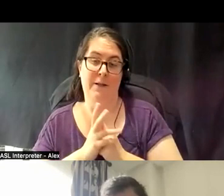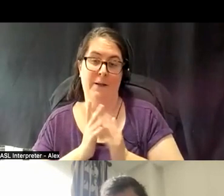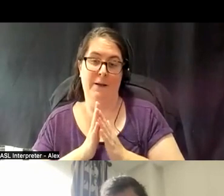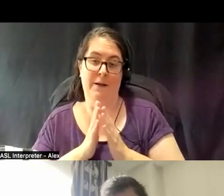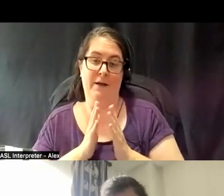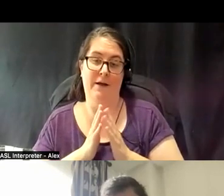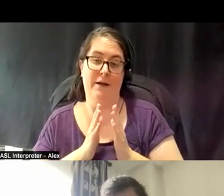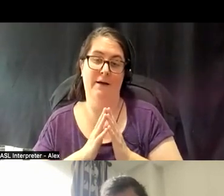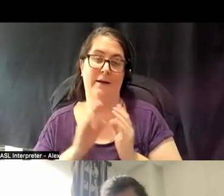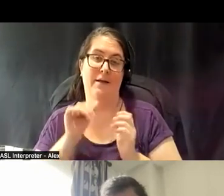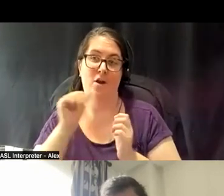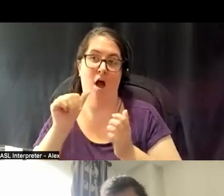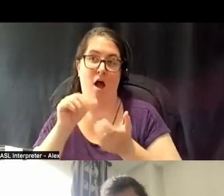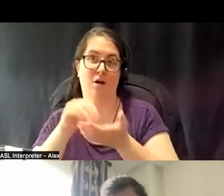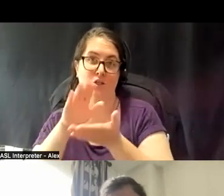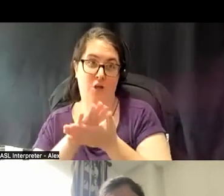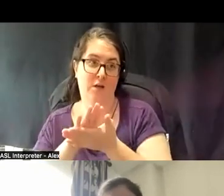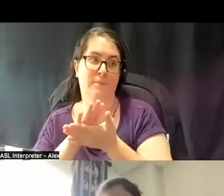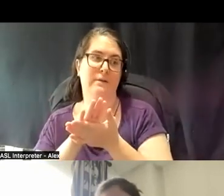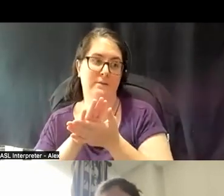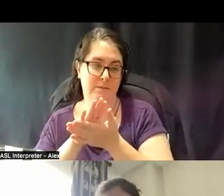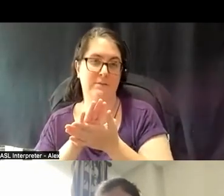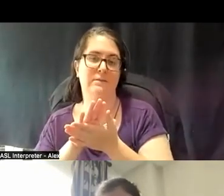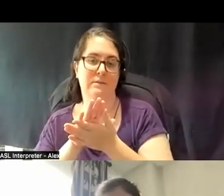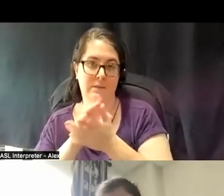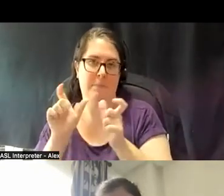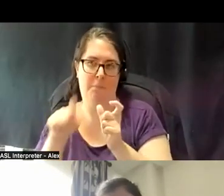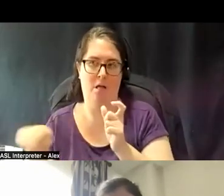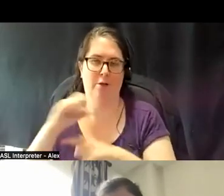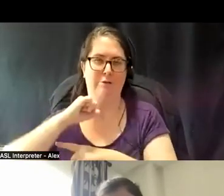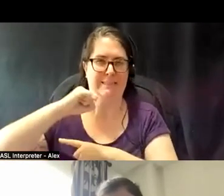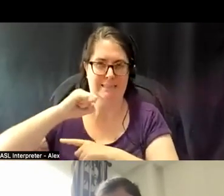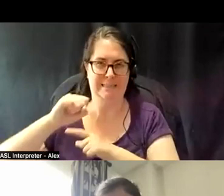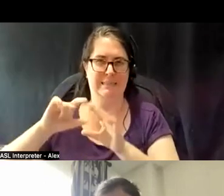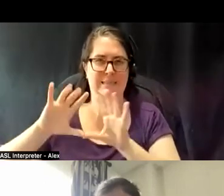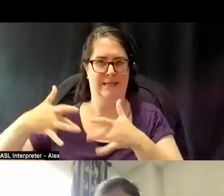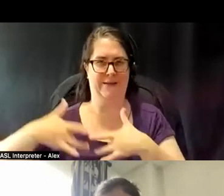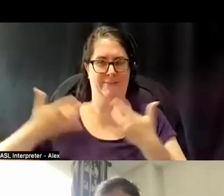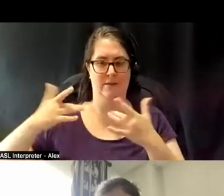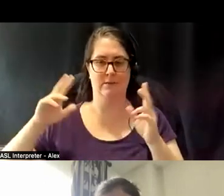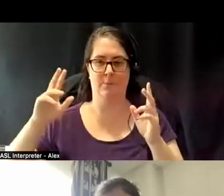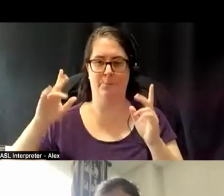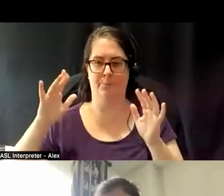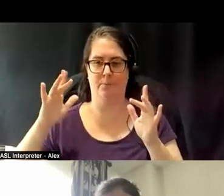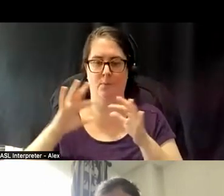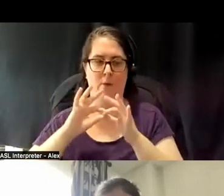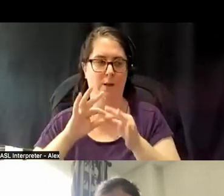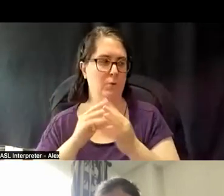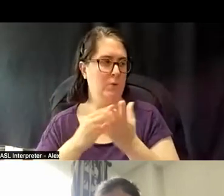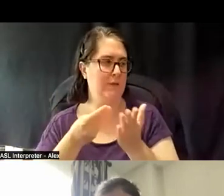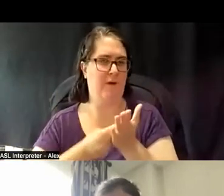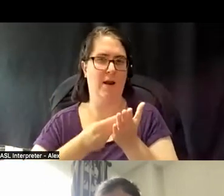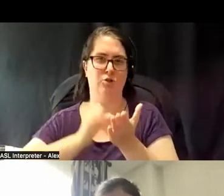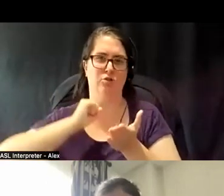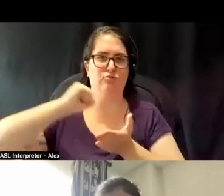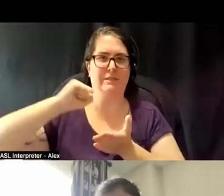Undocumented Resilience, which is a project that we did regarding financial resistance when